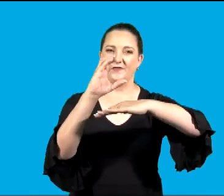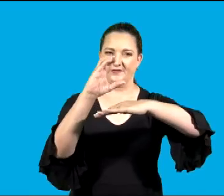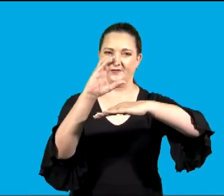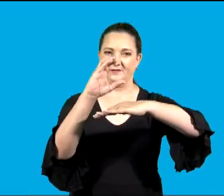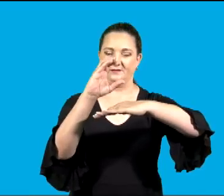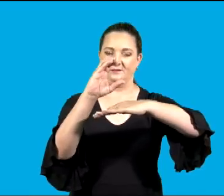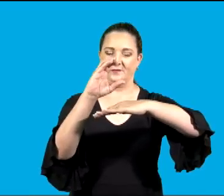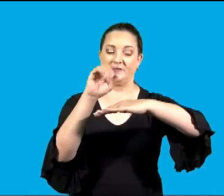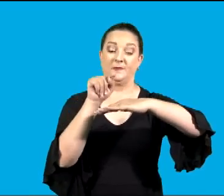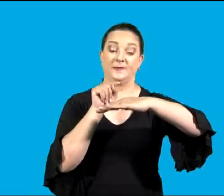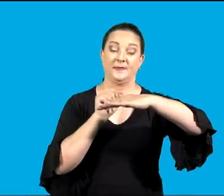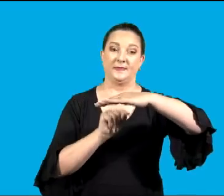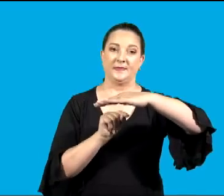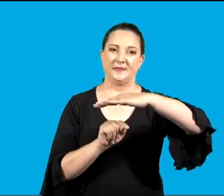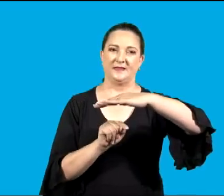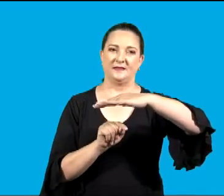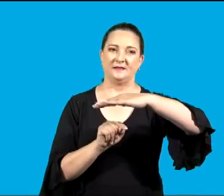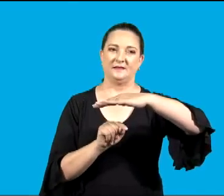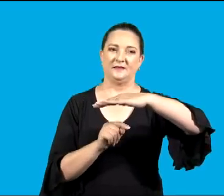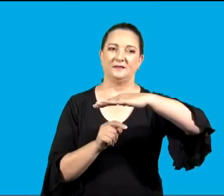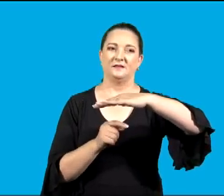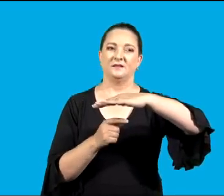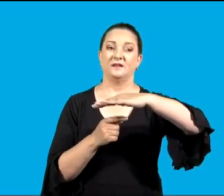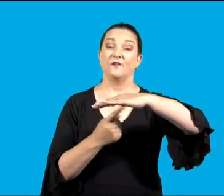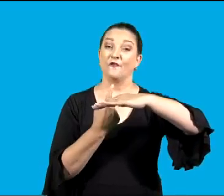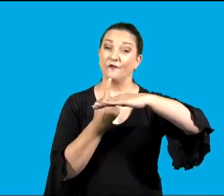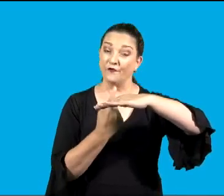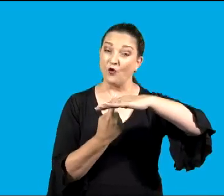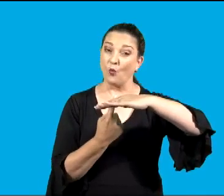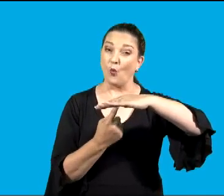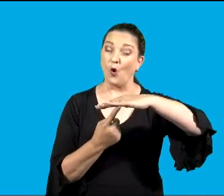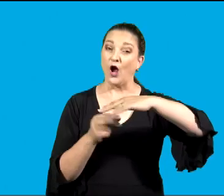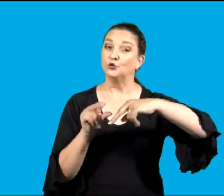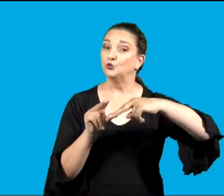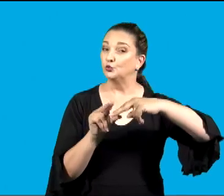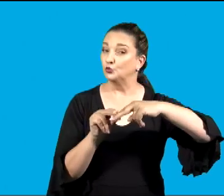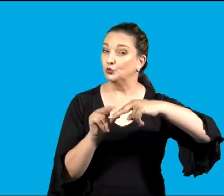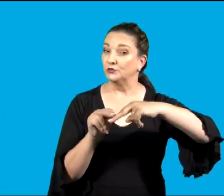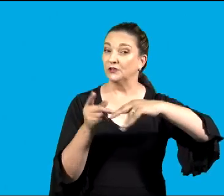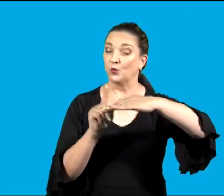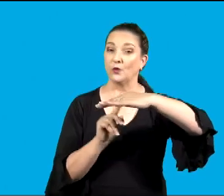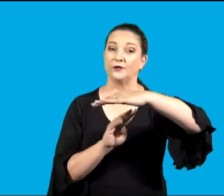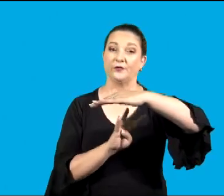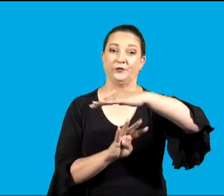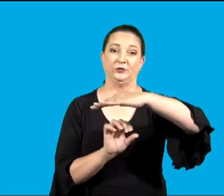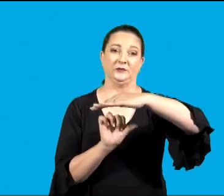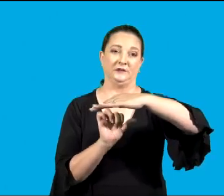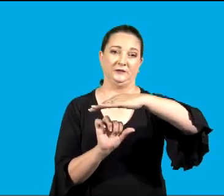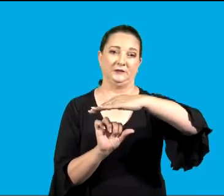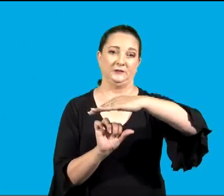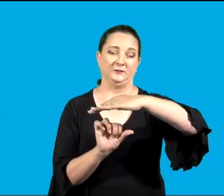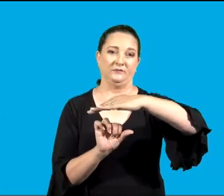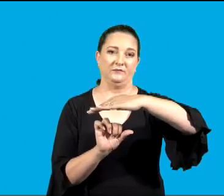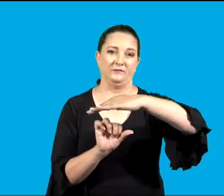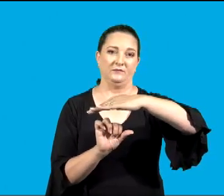2,982,900. And I divide that by my selling price per unit. So my selling price per unit is